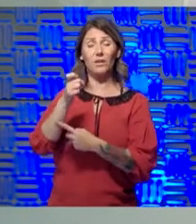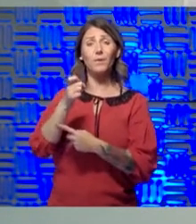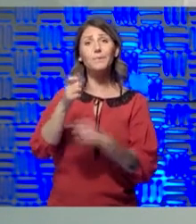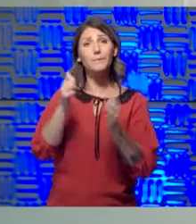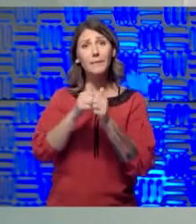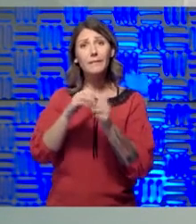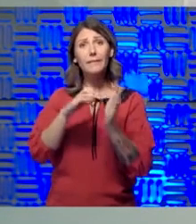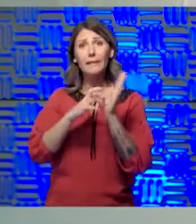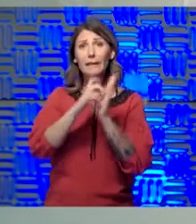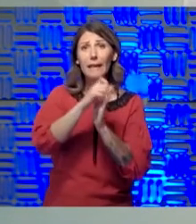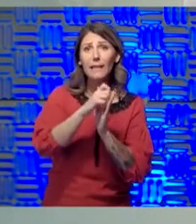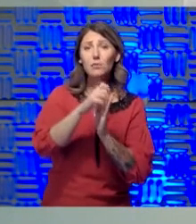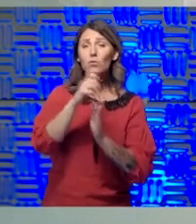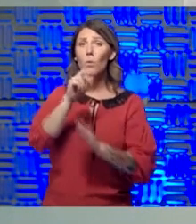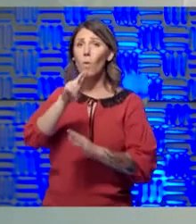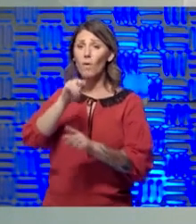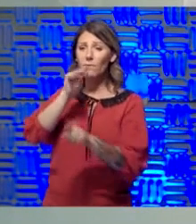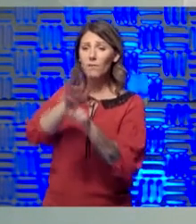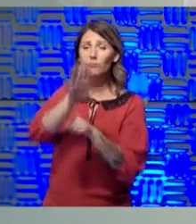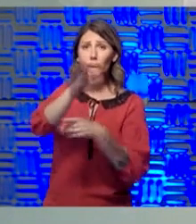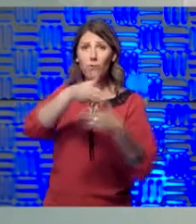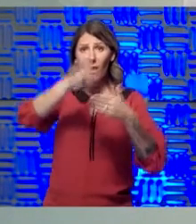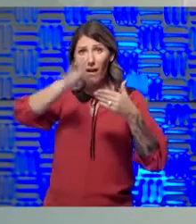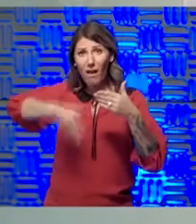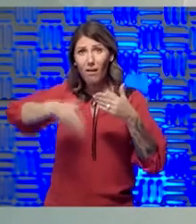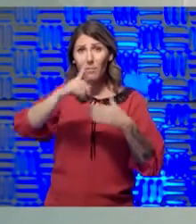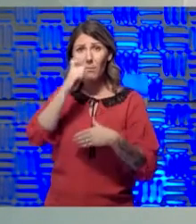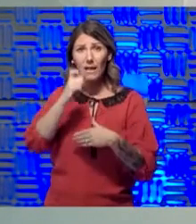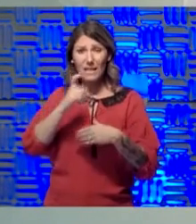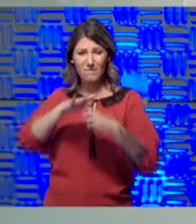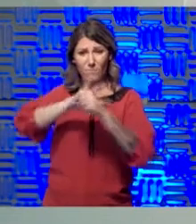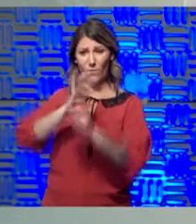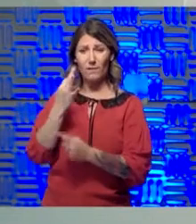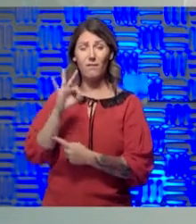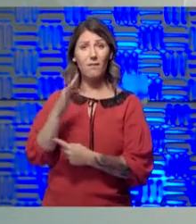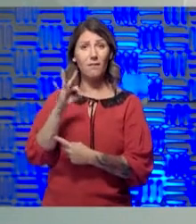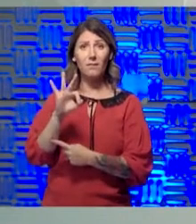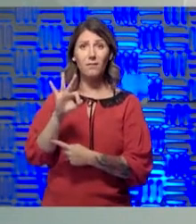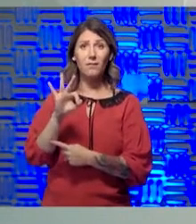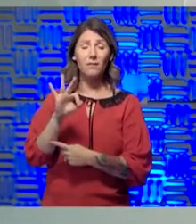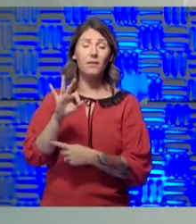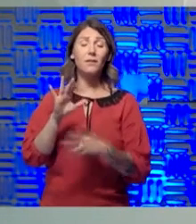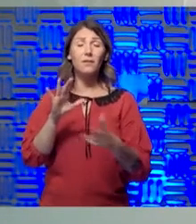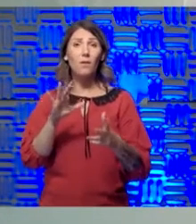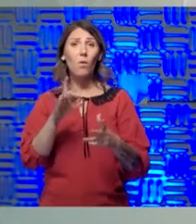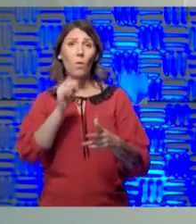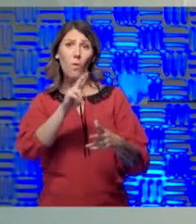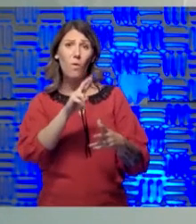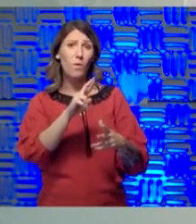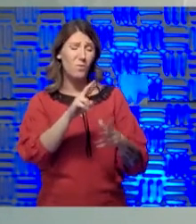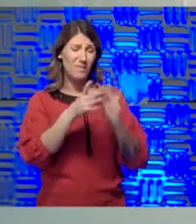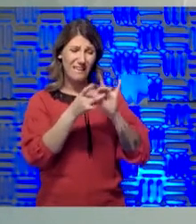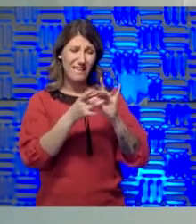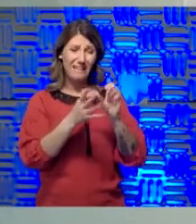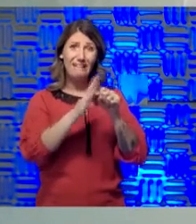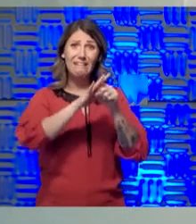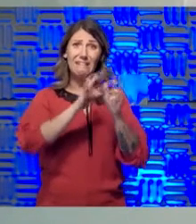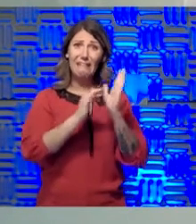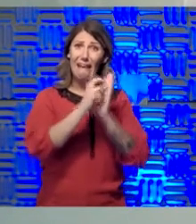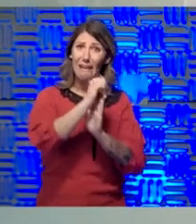risk of affecting your outcome because of disease such as cancer is much, much higher than the risk